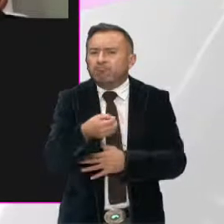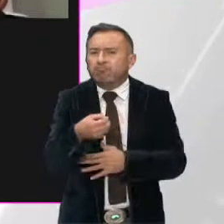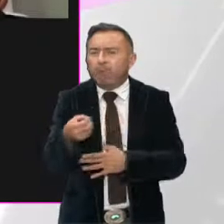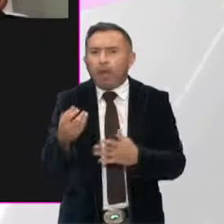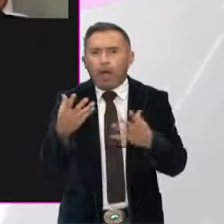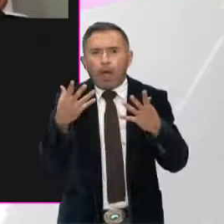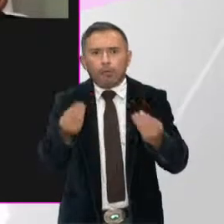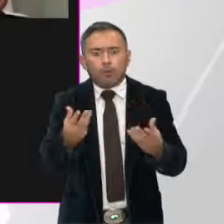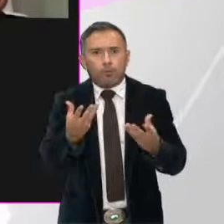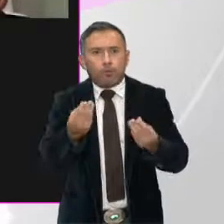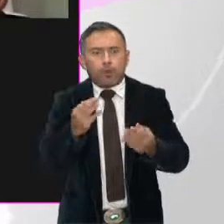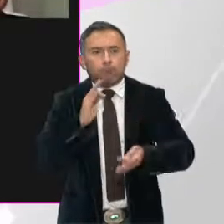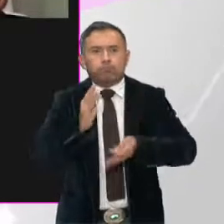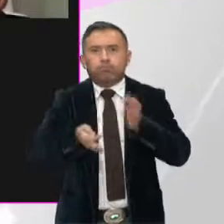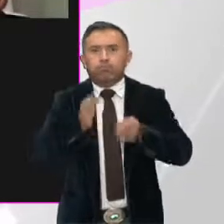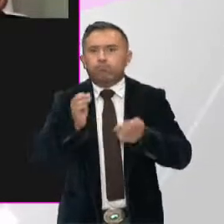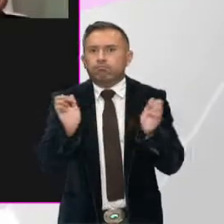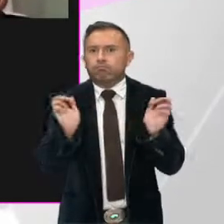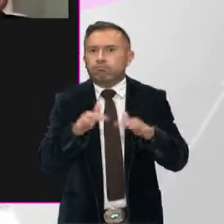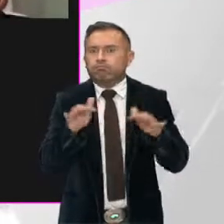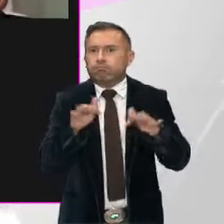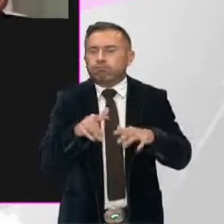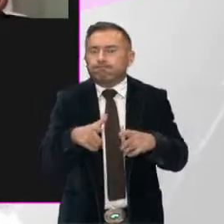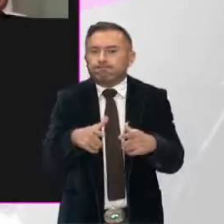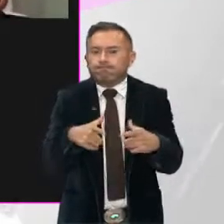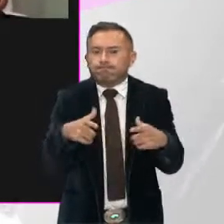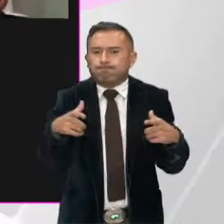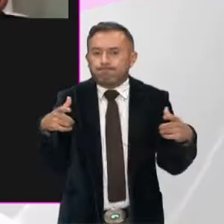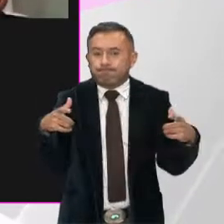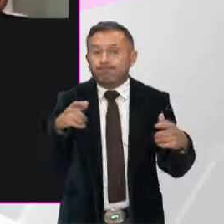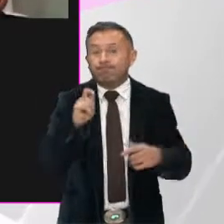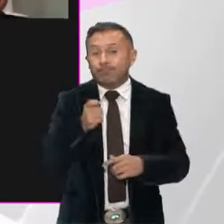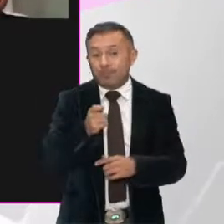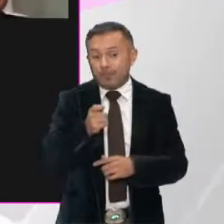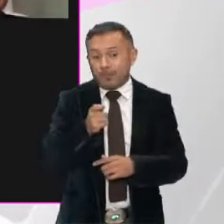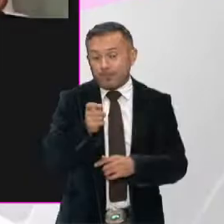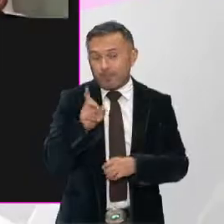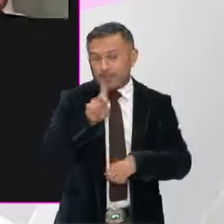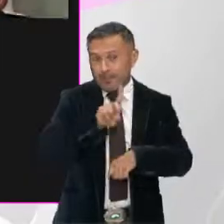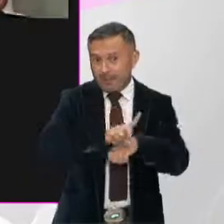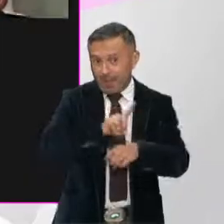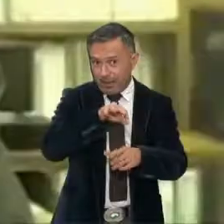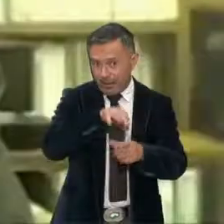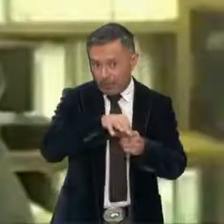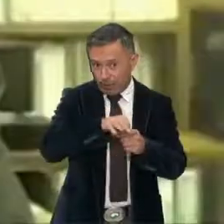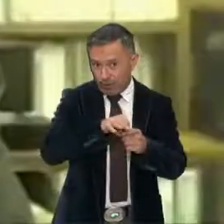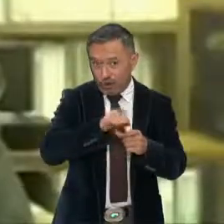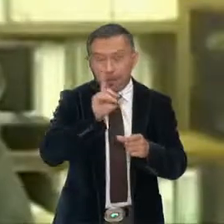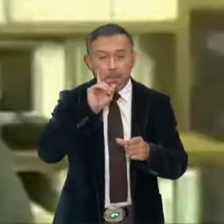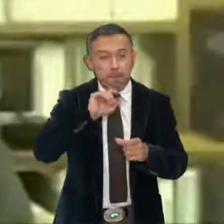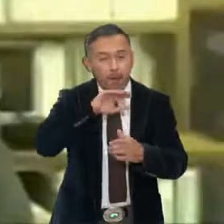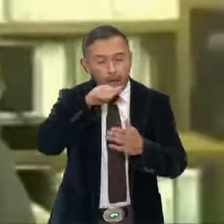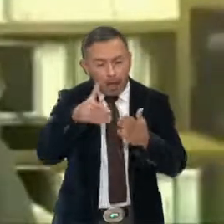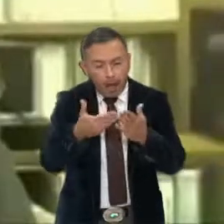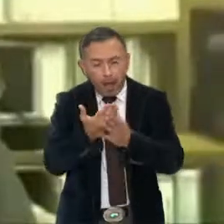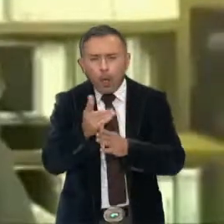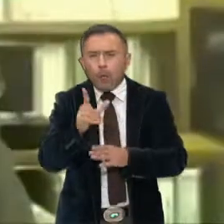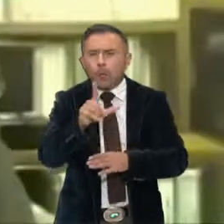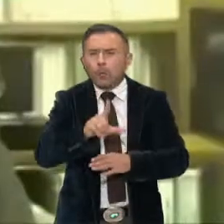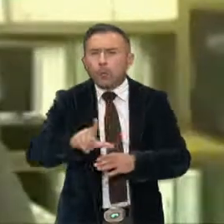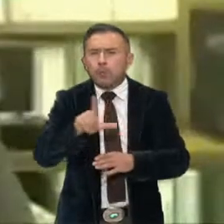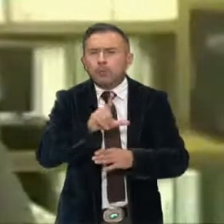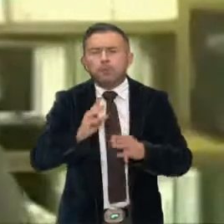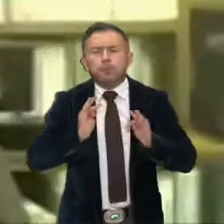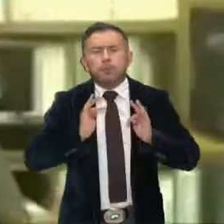with having a very heavy poll in the end. And on Monday, after